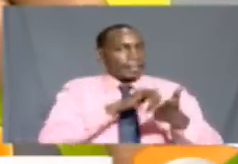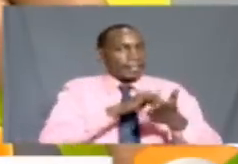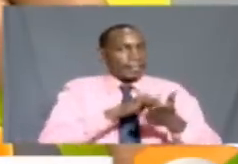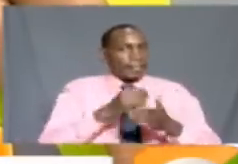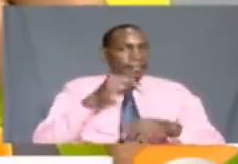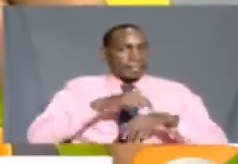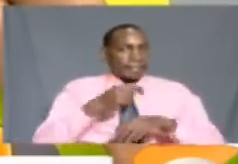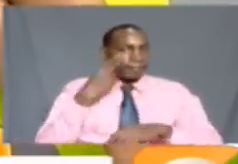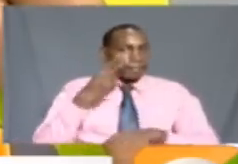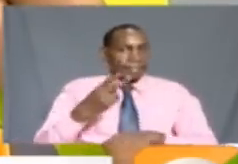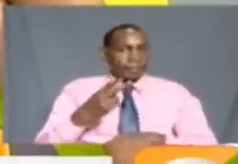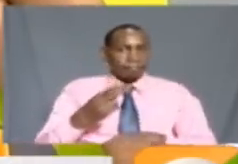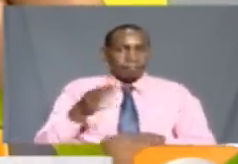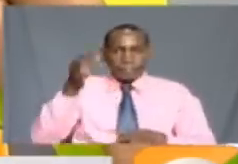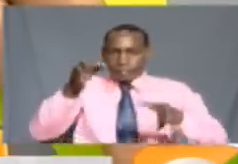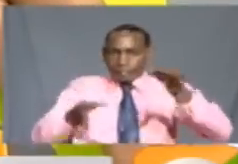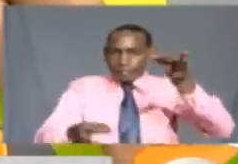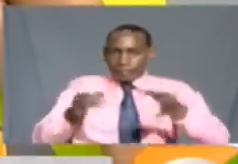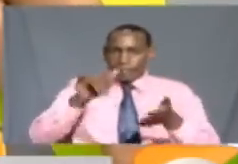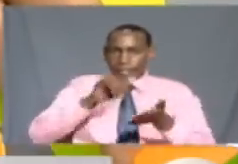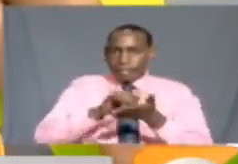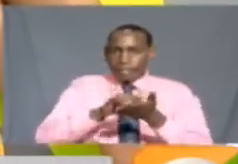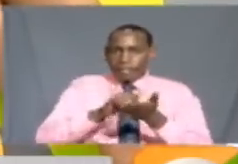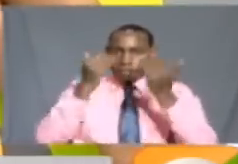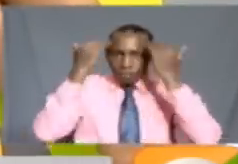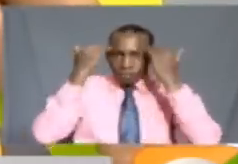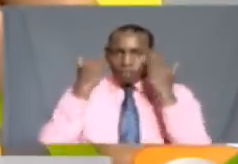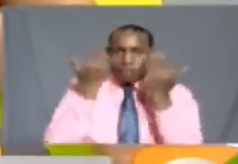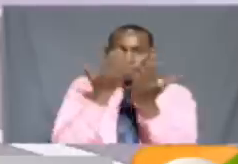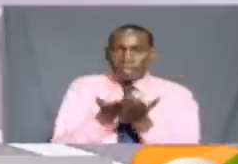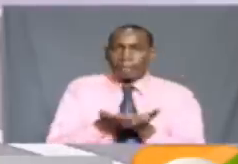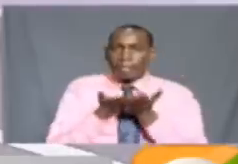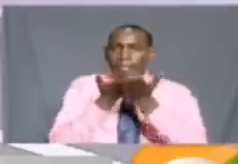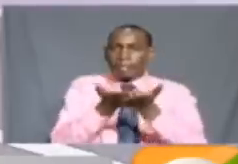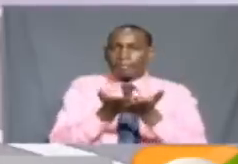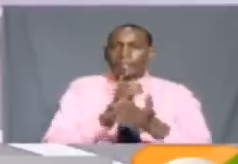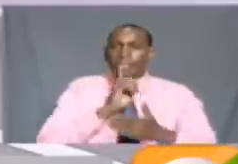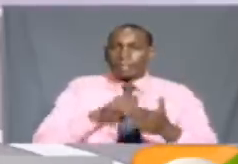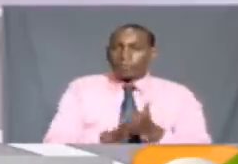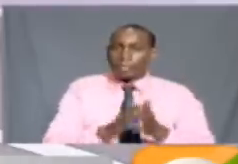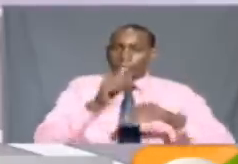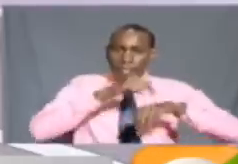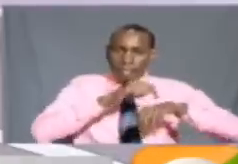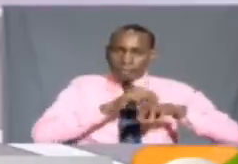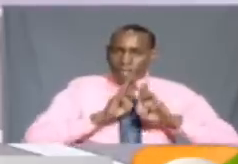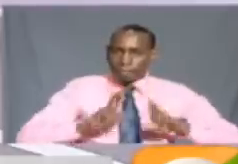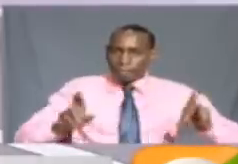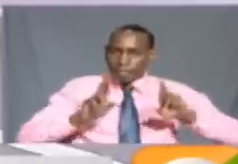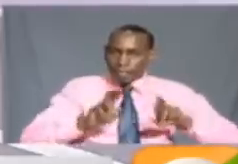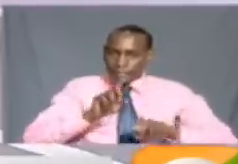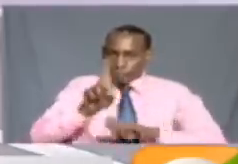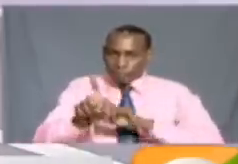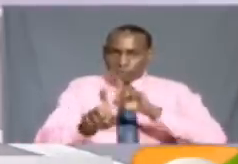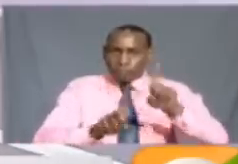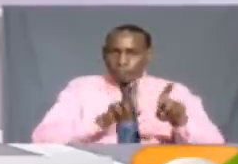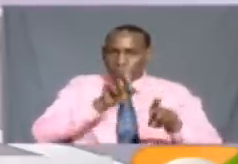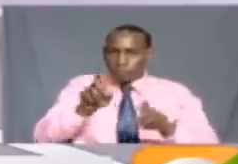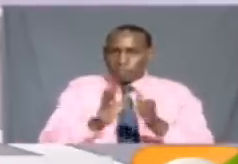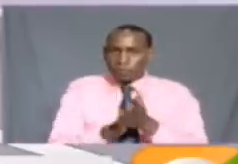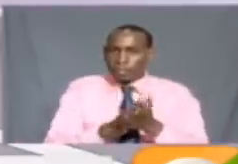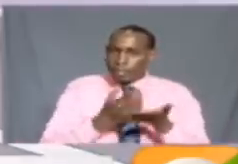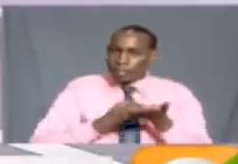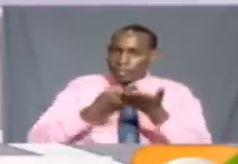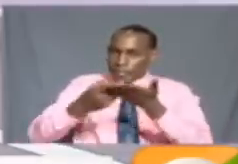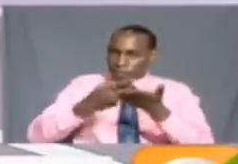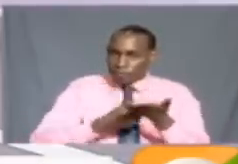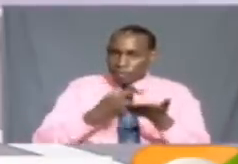you look at the judgment that the Court of Appeal is saying, it is time to interrogate this